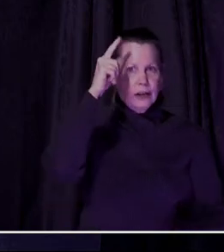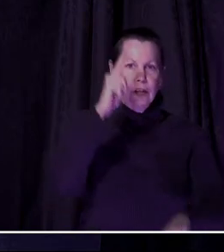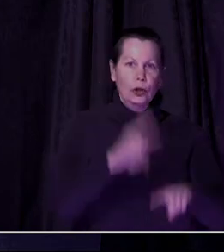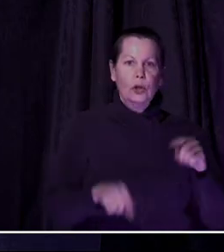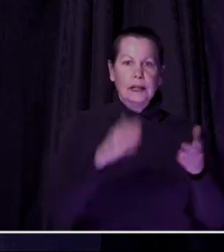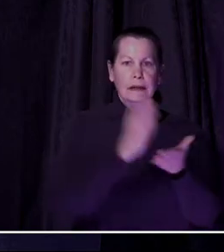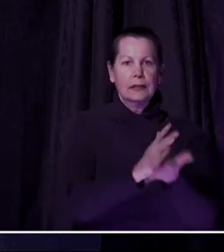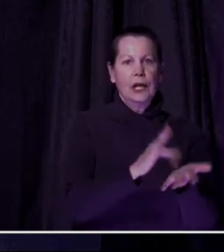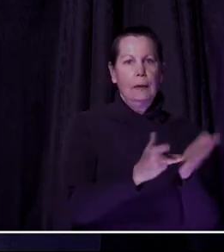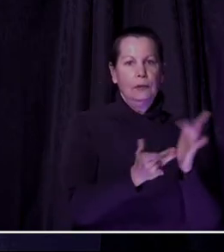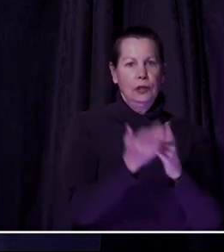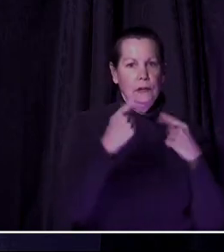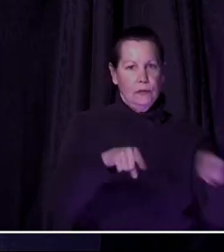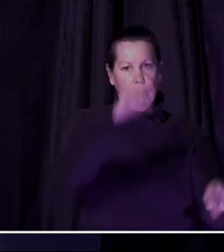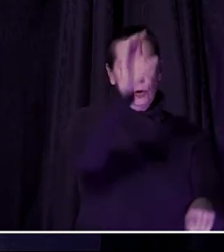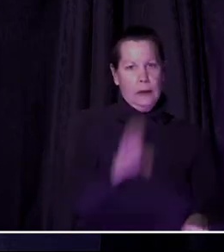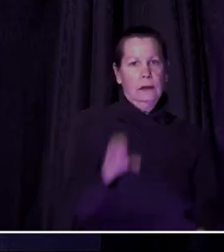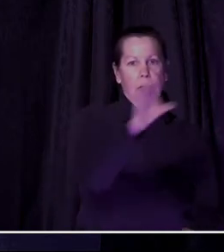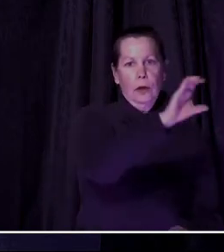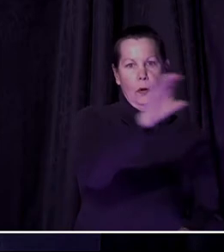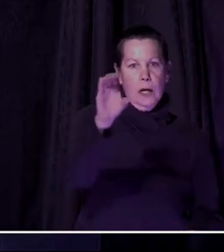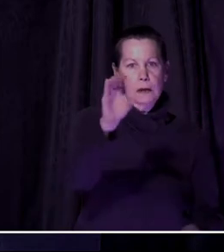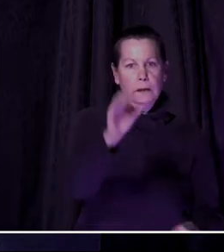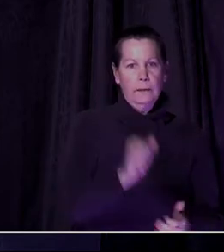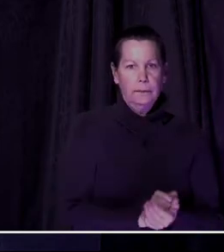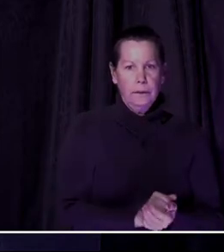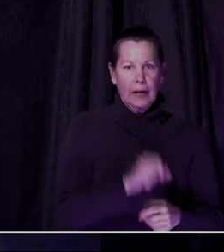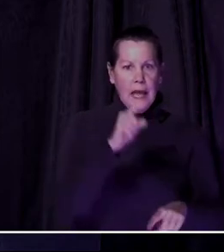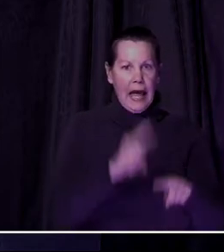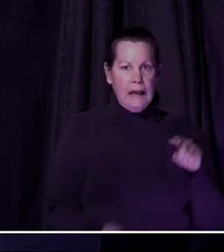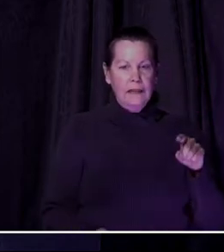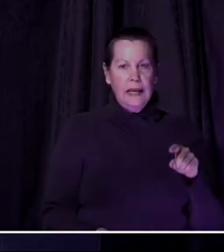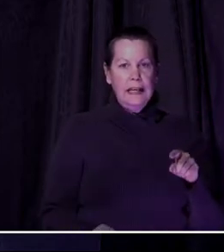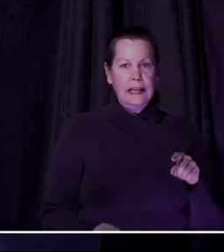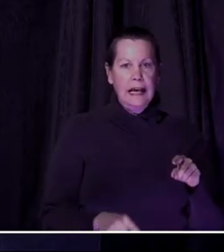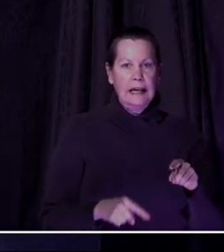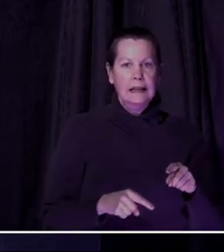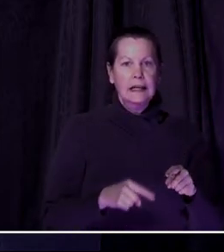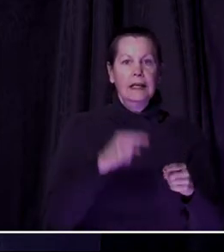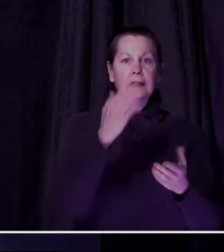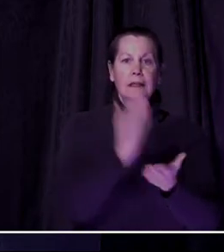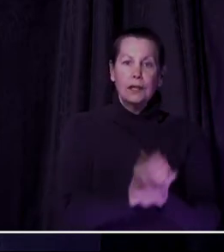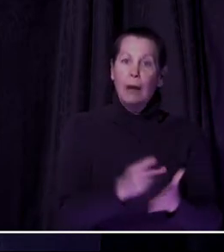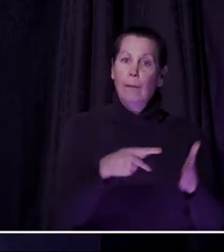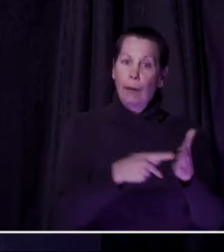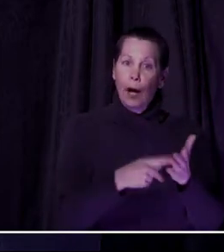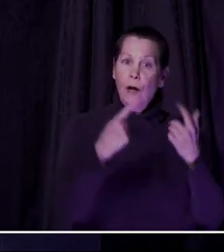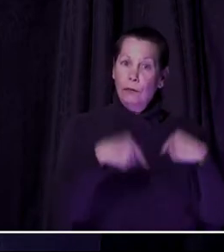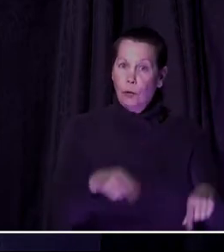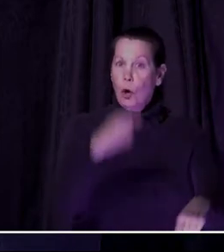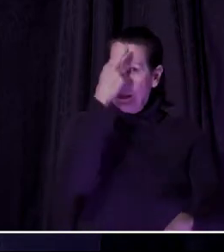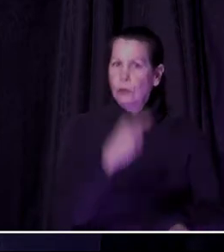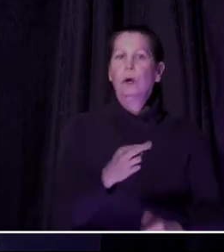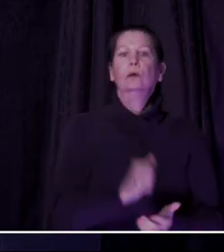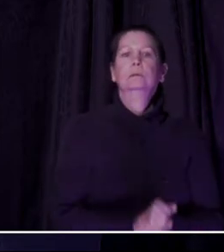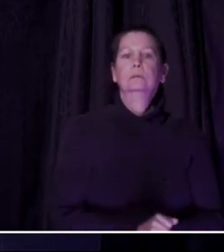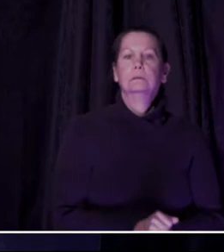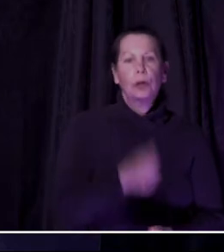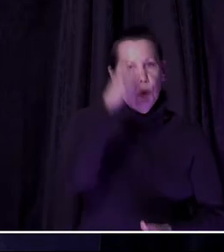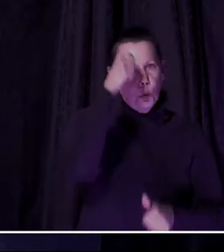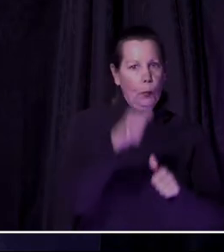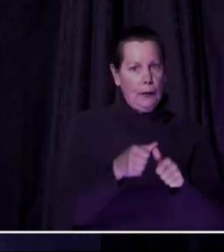from going to the cross. And they can't even stop Paul from going to Rome. Remember,